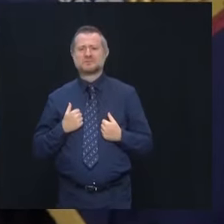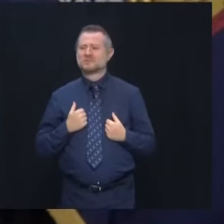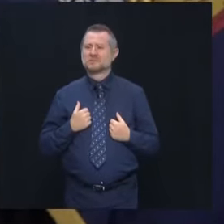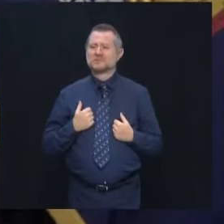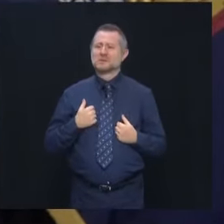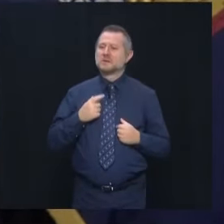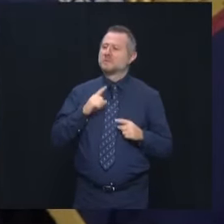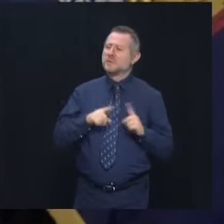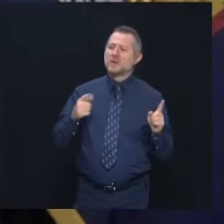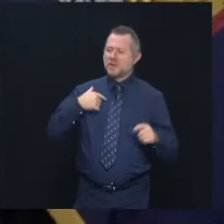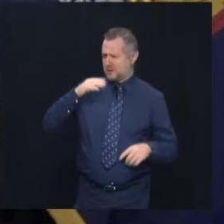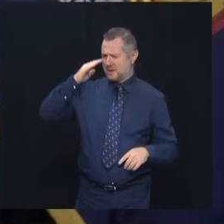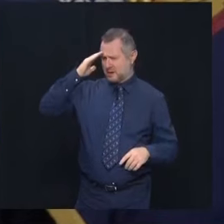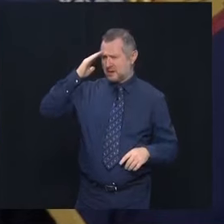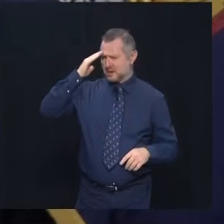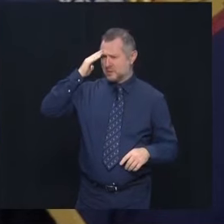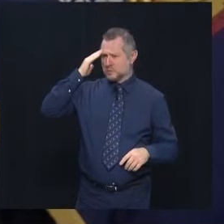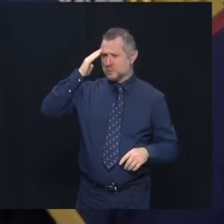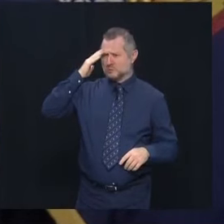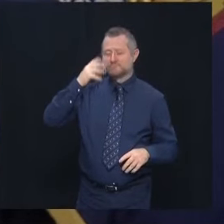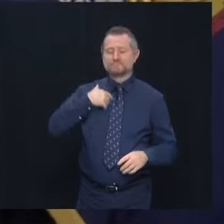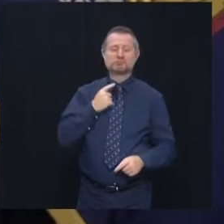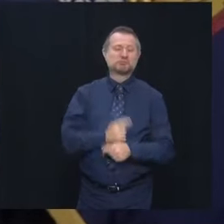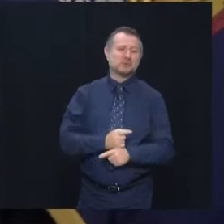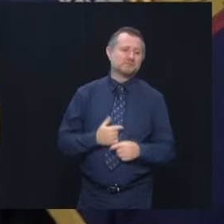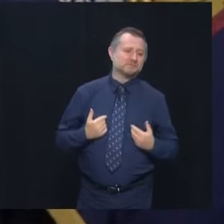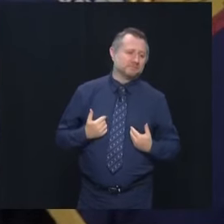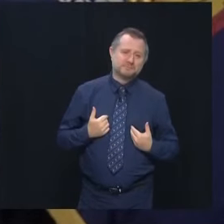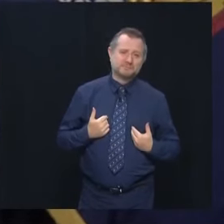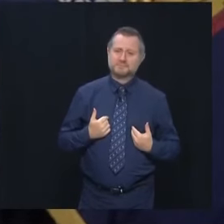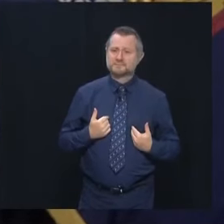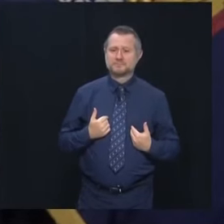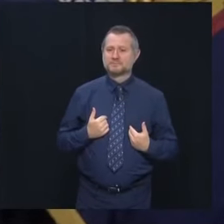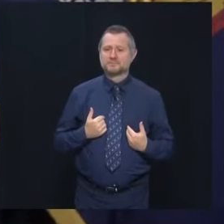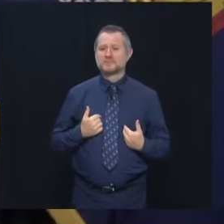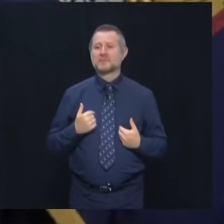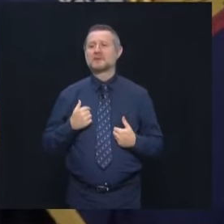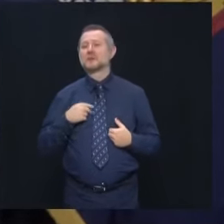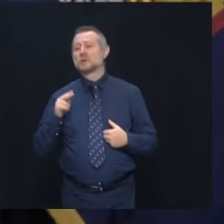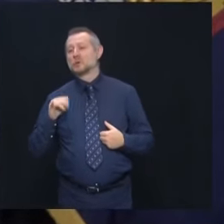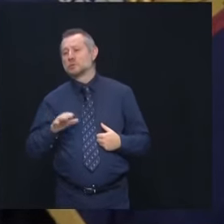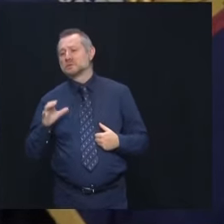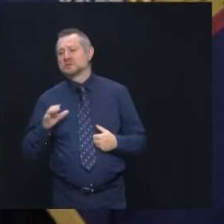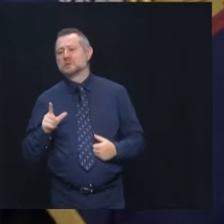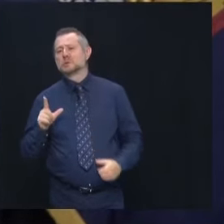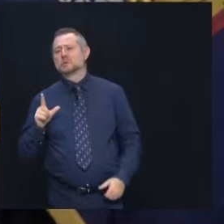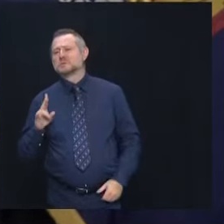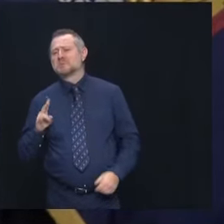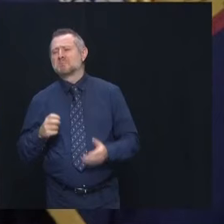know, in New York City's case, 26 enforcement actions?